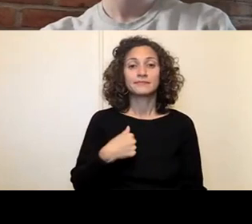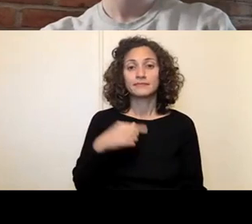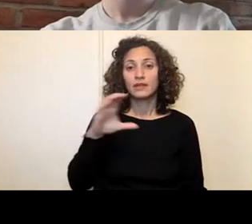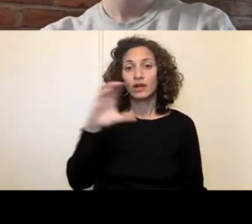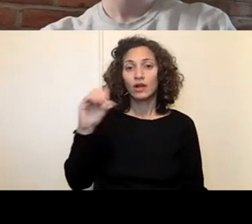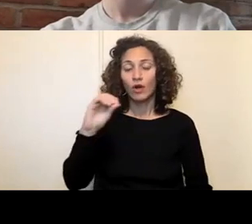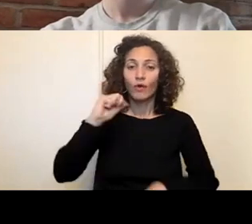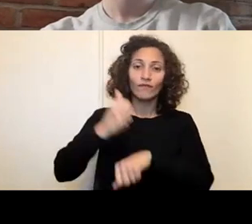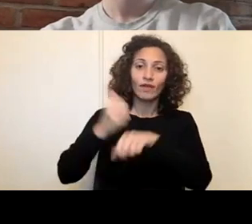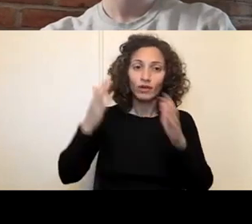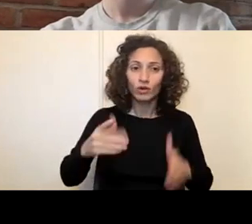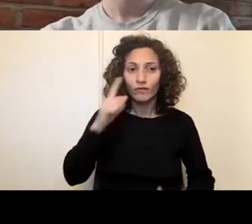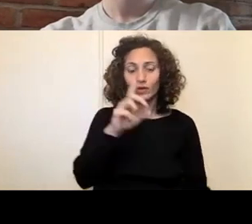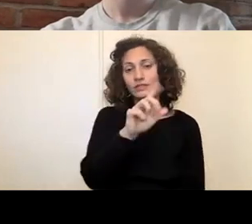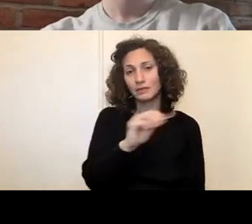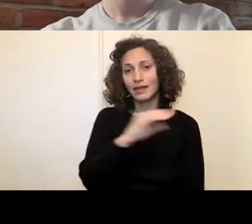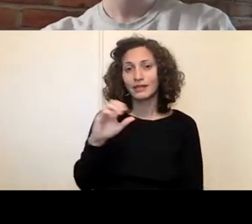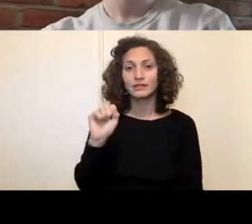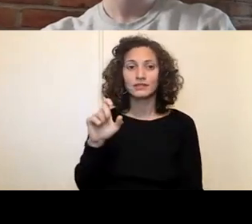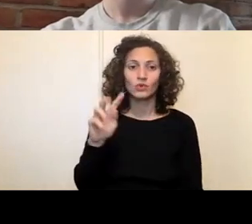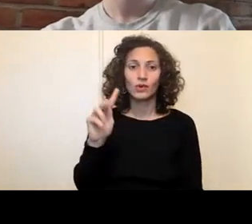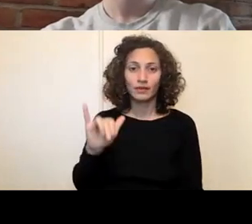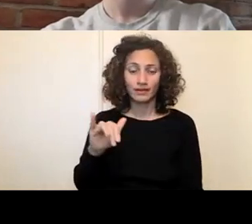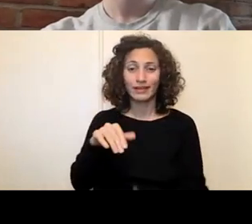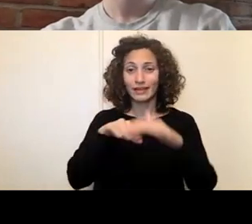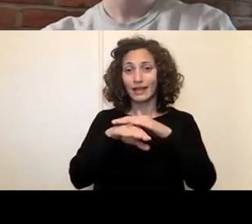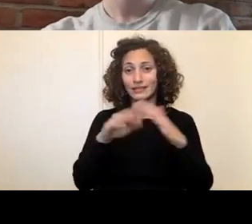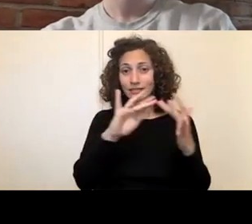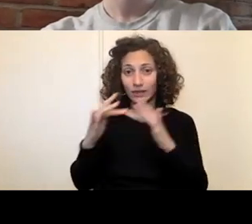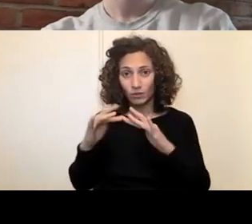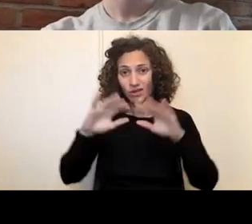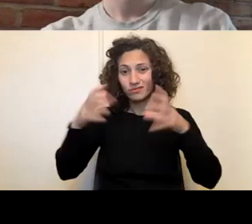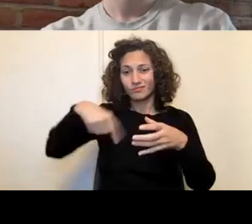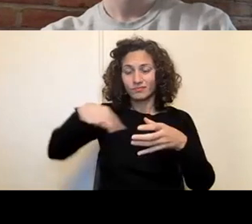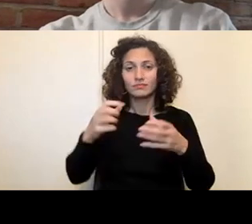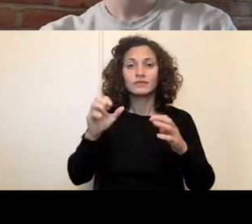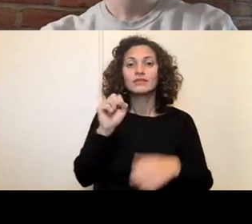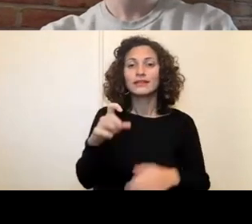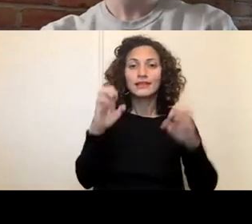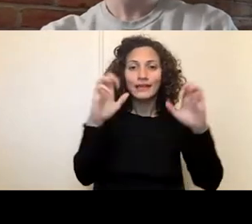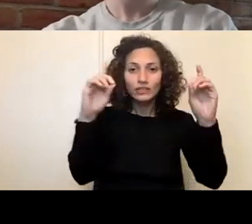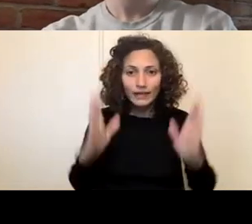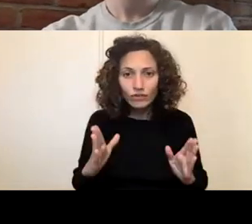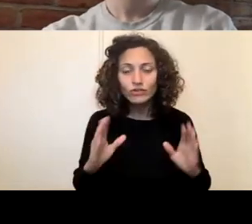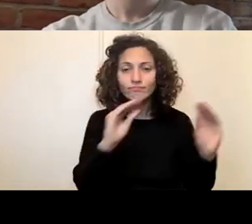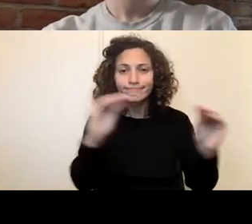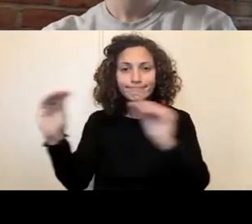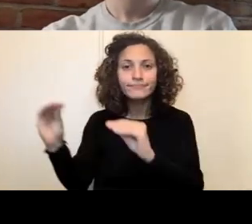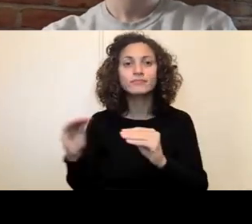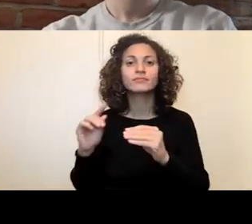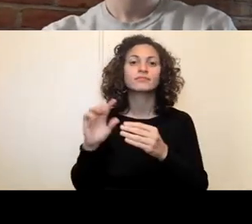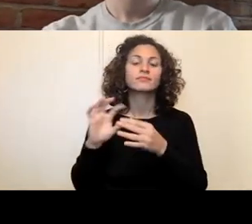of the Disability and Sexuality Access Network, which is a group of sex educators who educate around